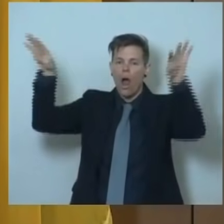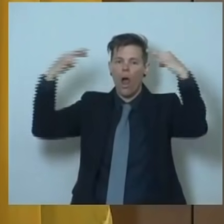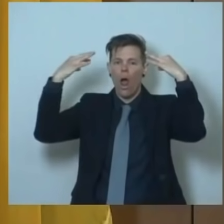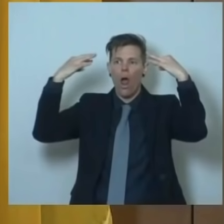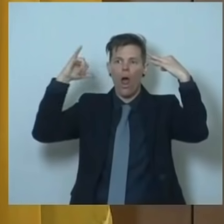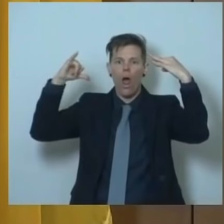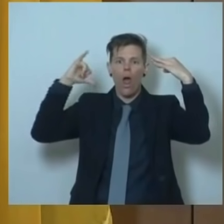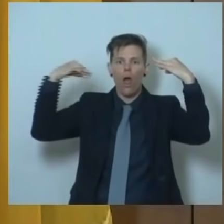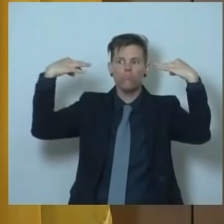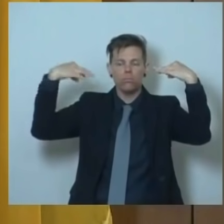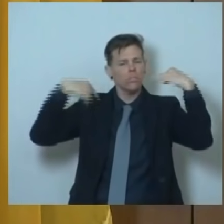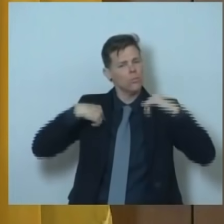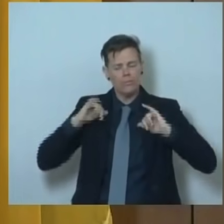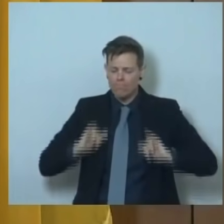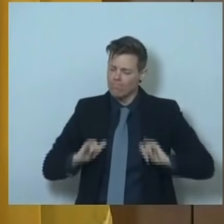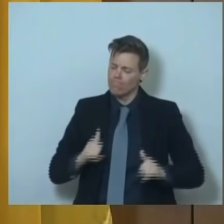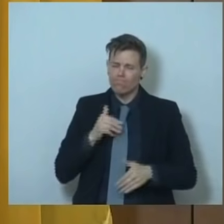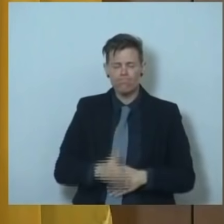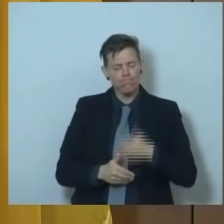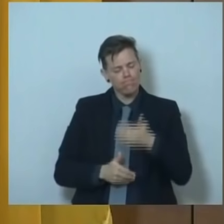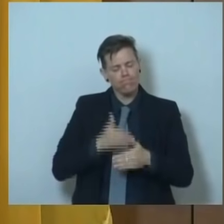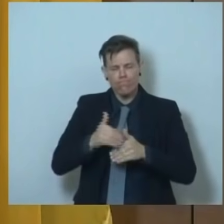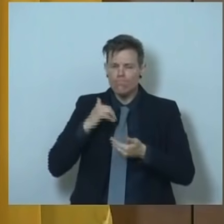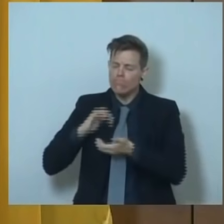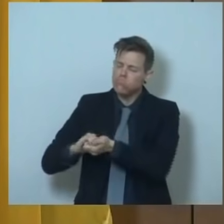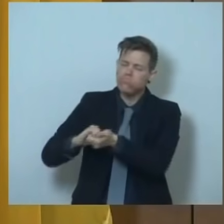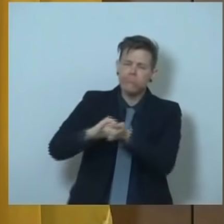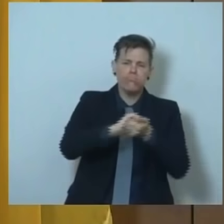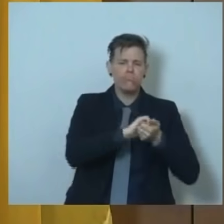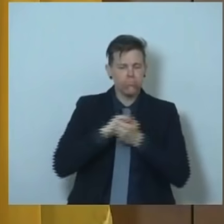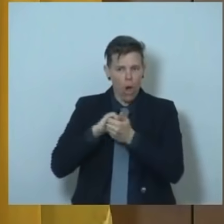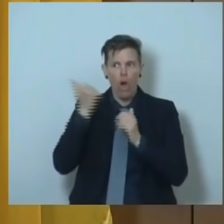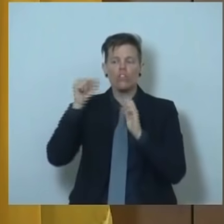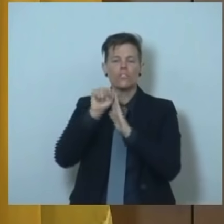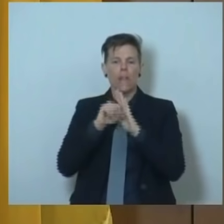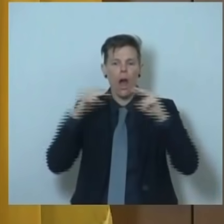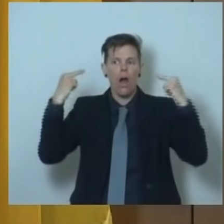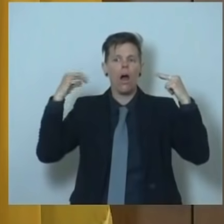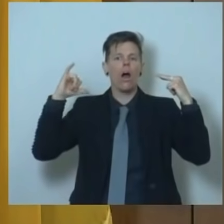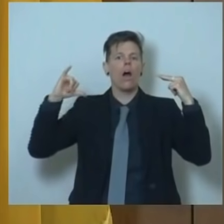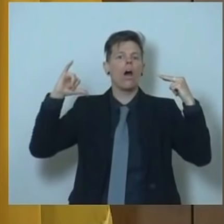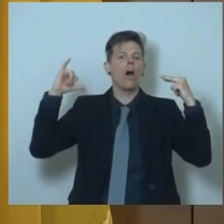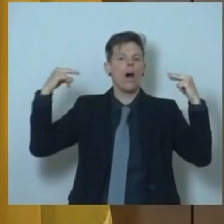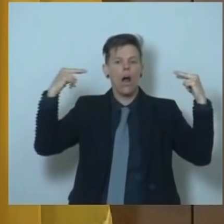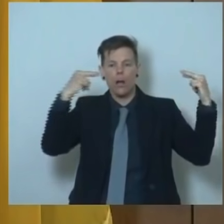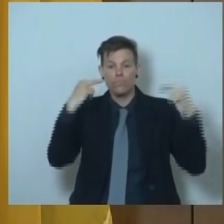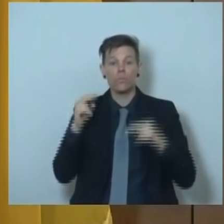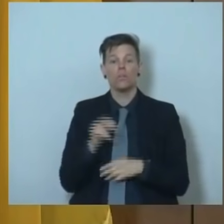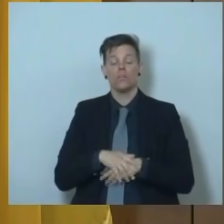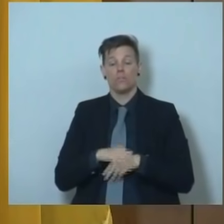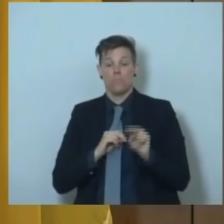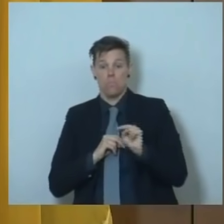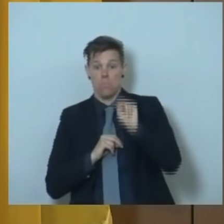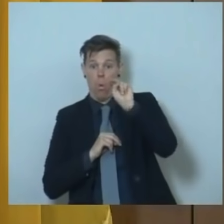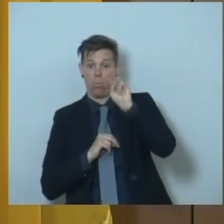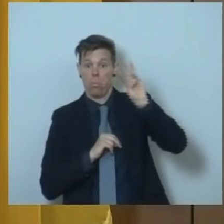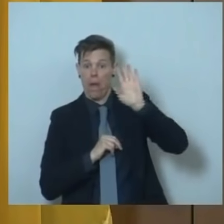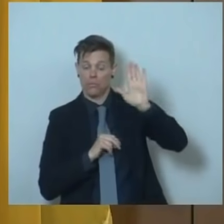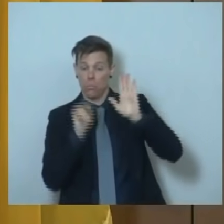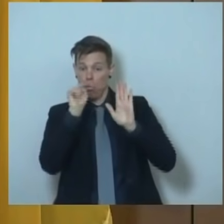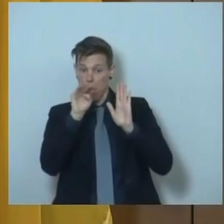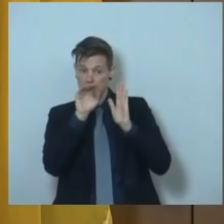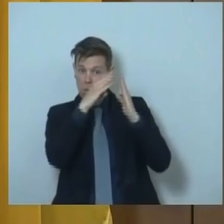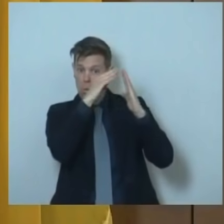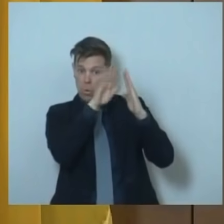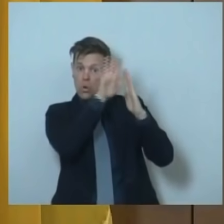together. We're all on the same page. Even most of the communities in the Northwest region have come together to effect